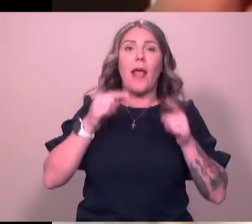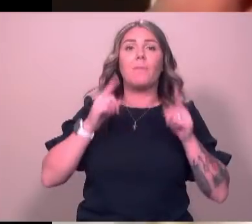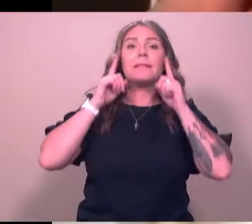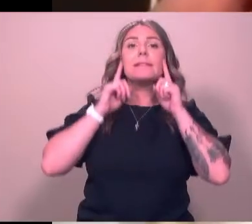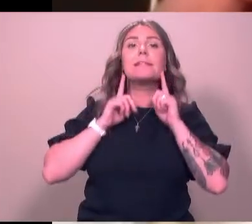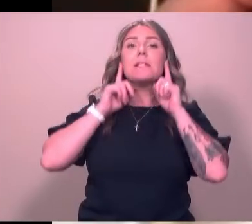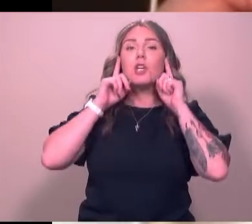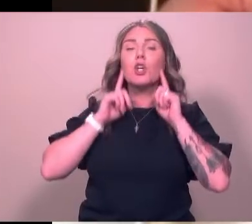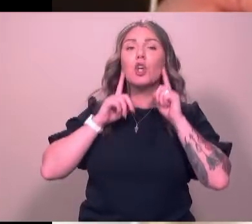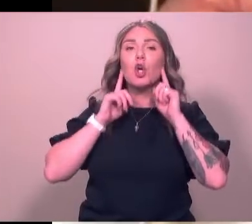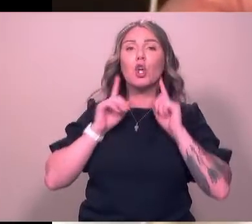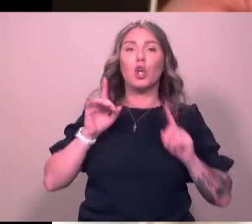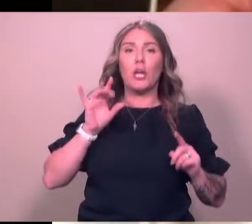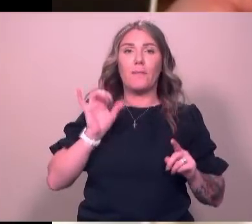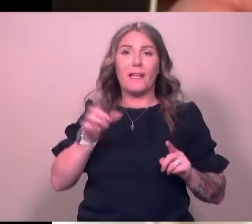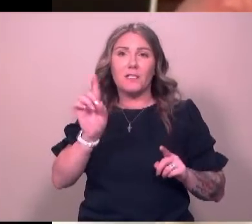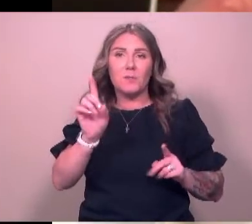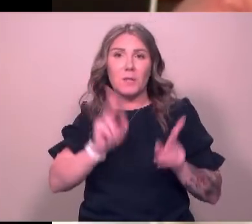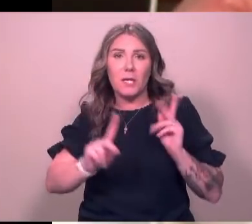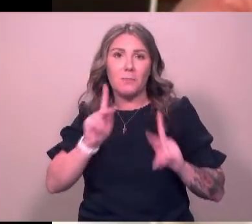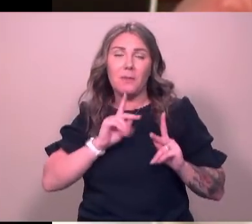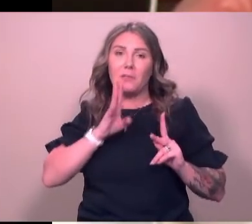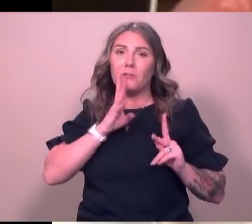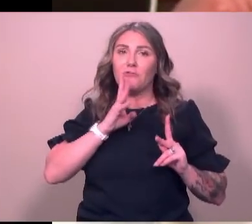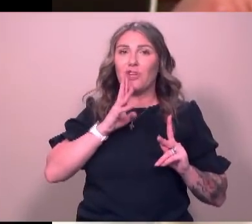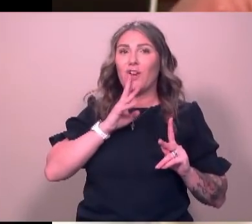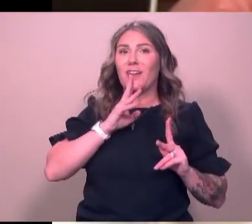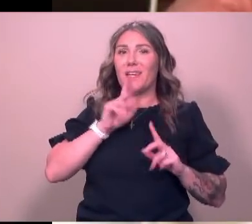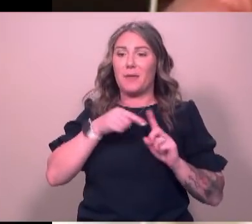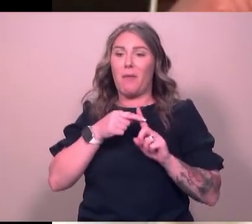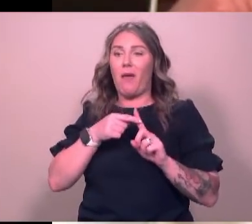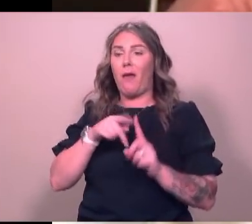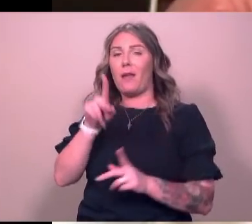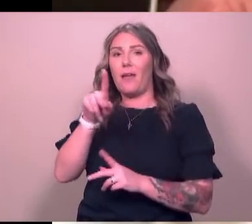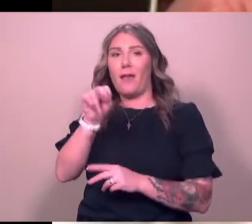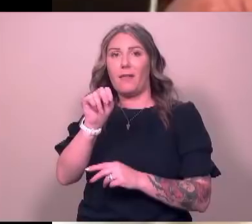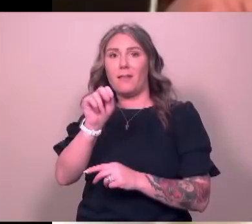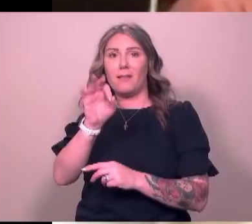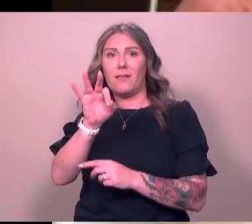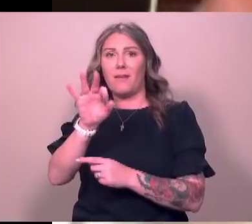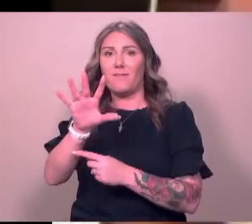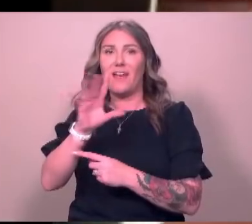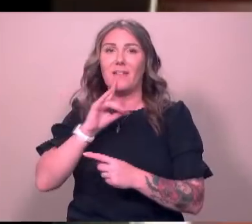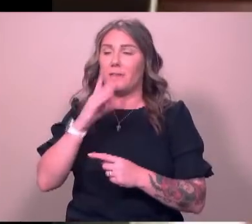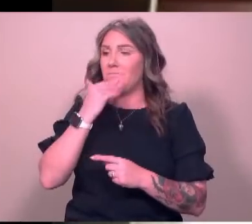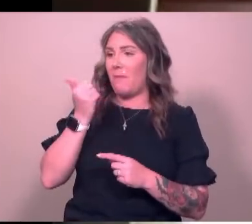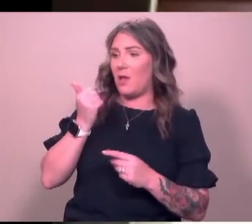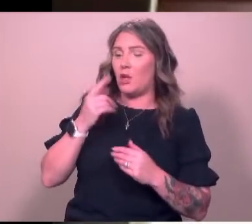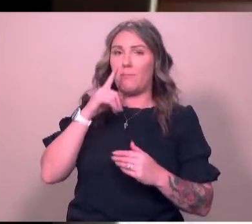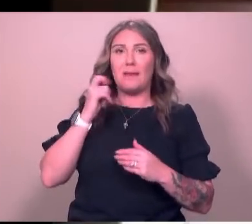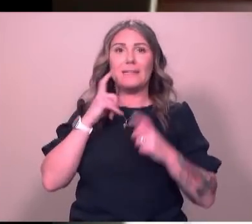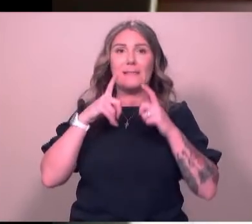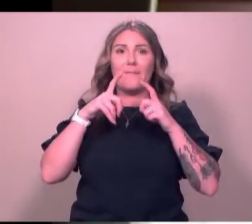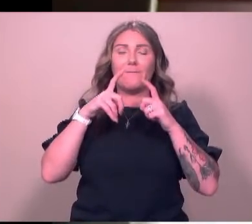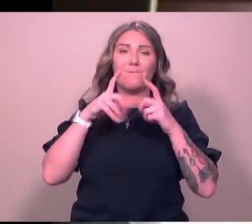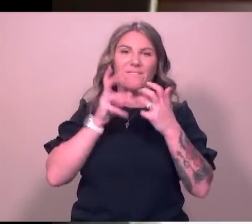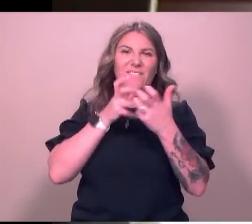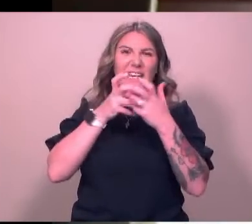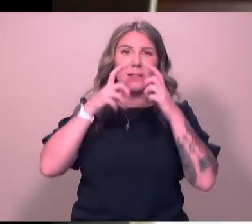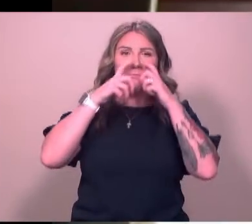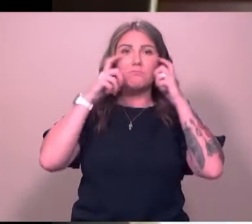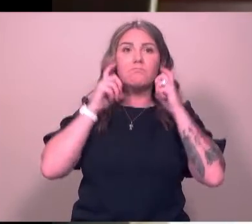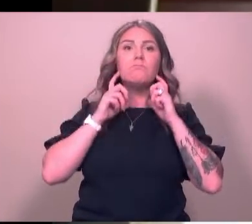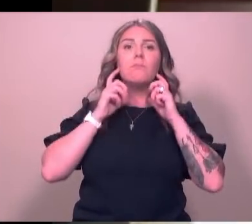So that's where I think people are talking about using KN95s being a little bit better than the others because they fit better.